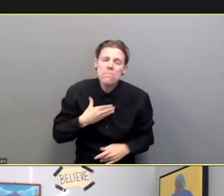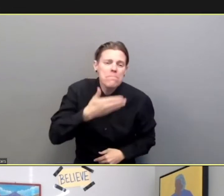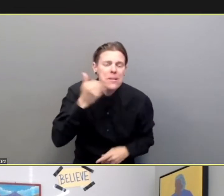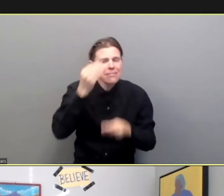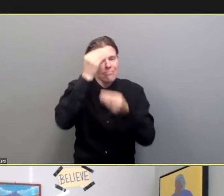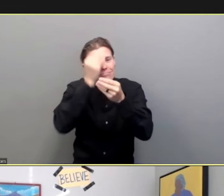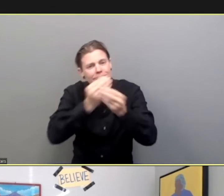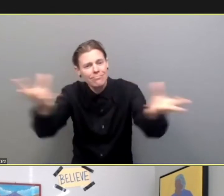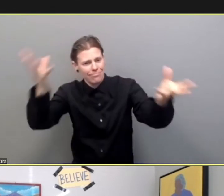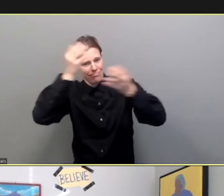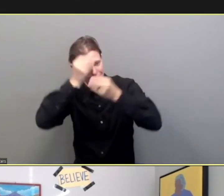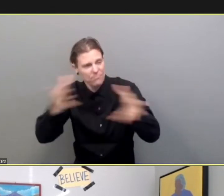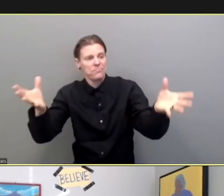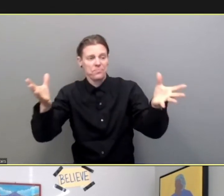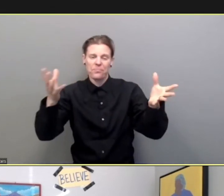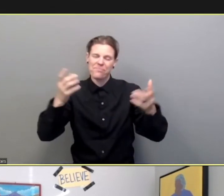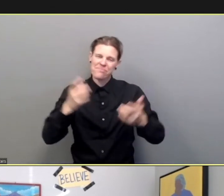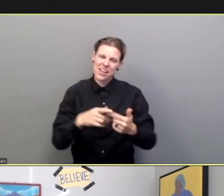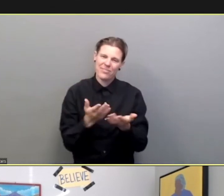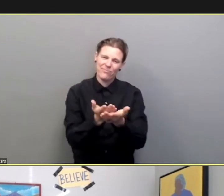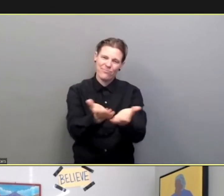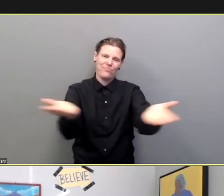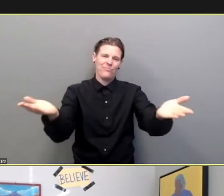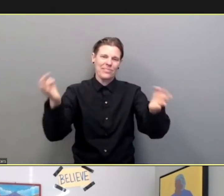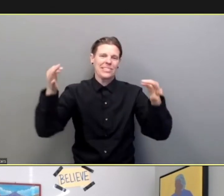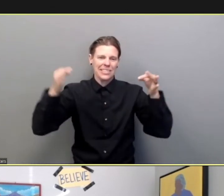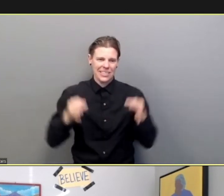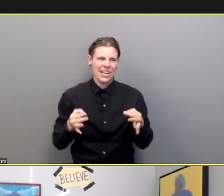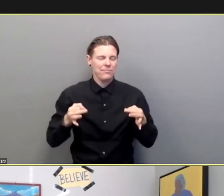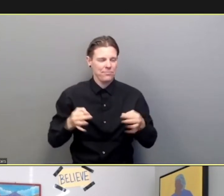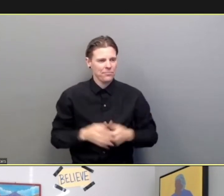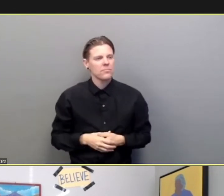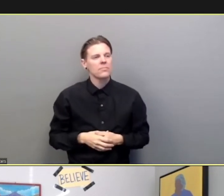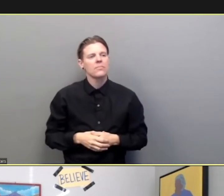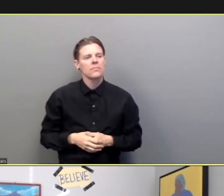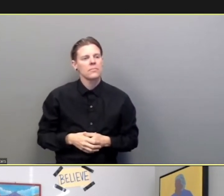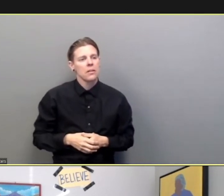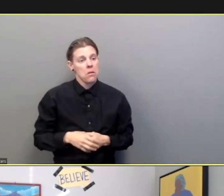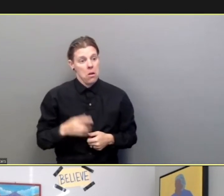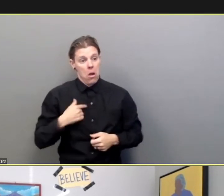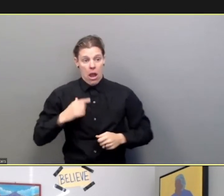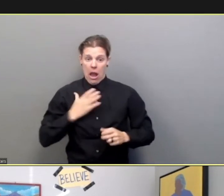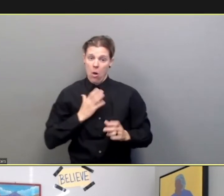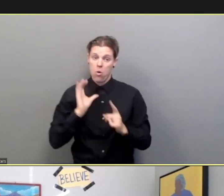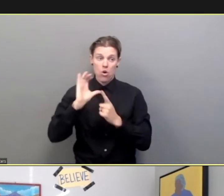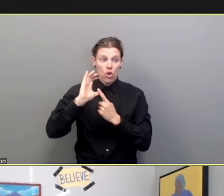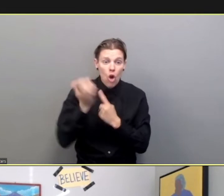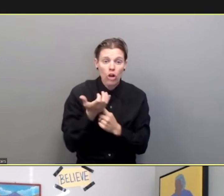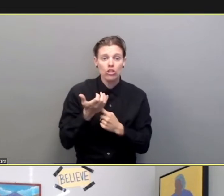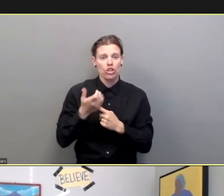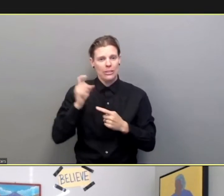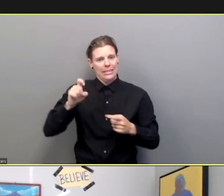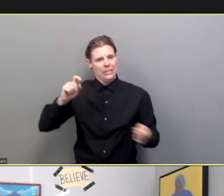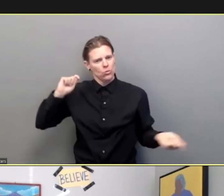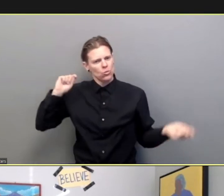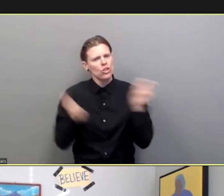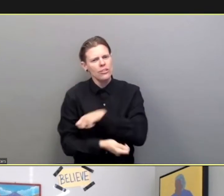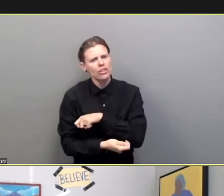think that this is going to really involve a cultural change in how we think about wearing masks